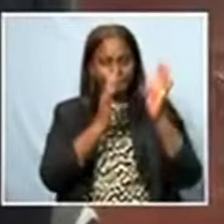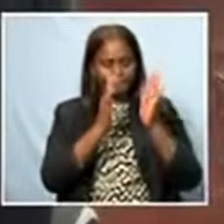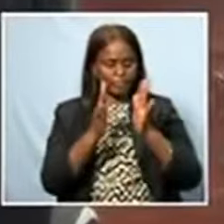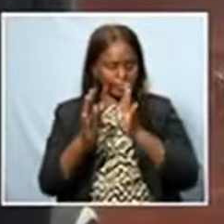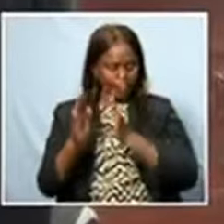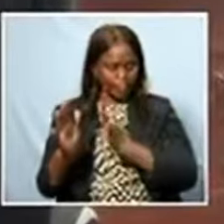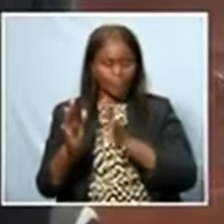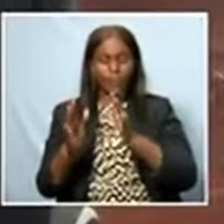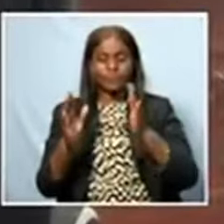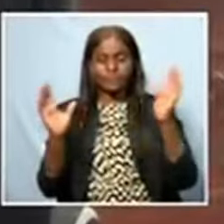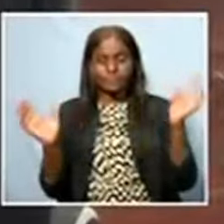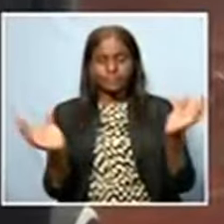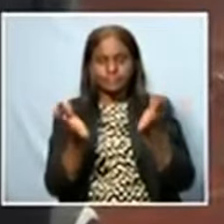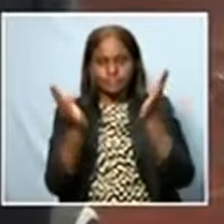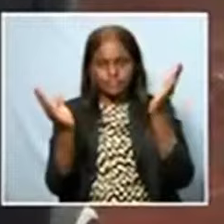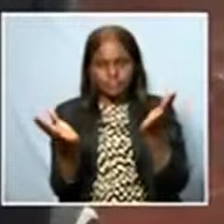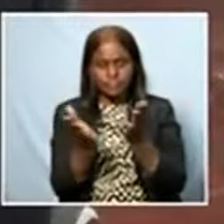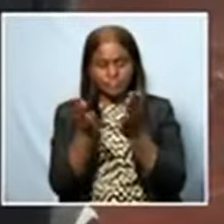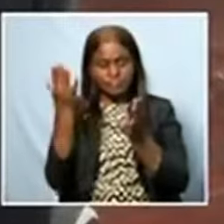production, and